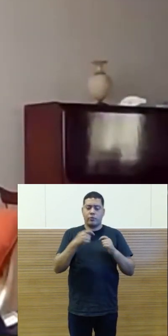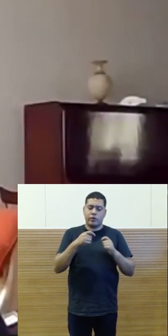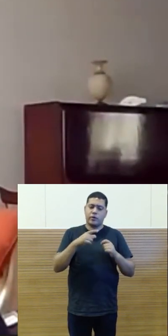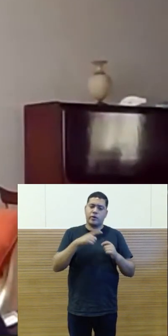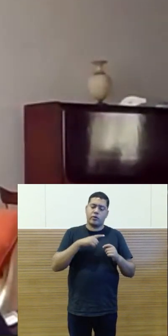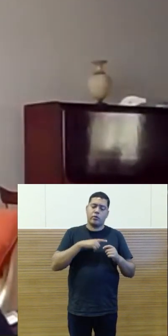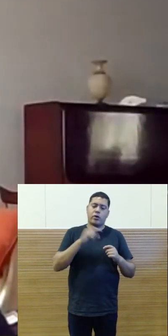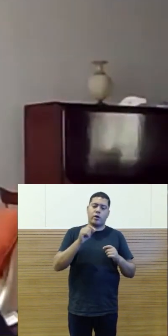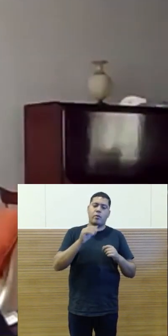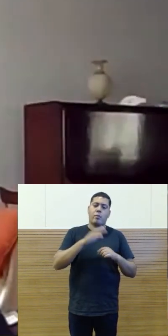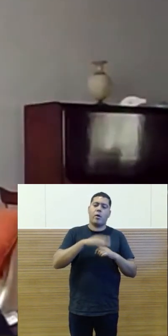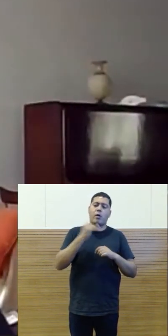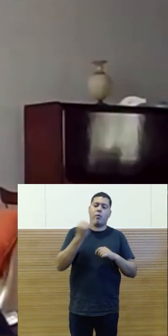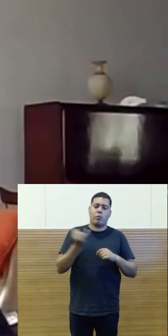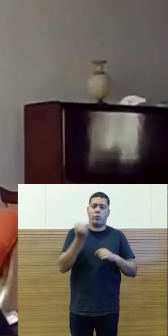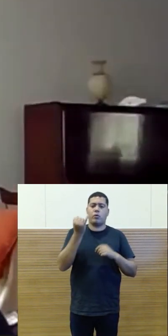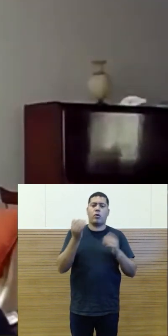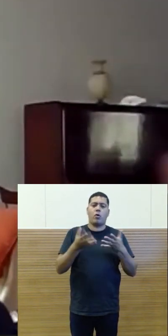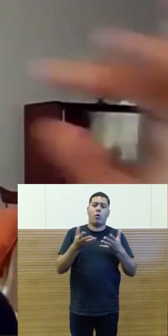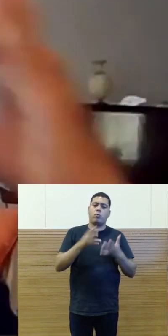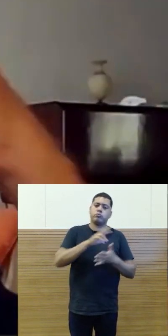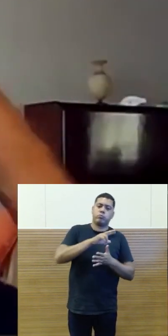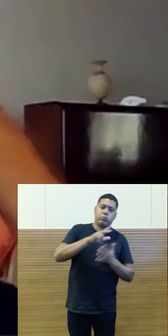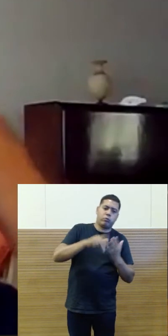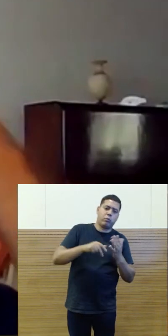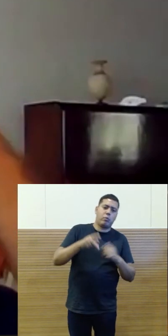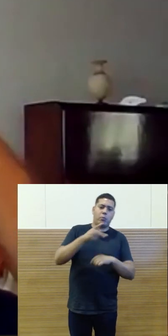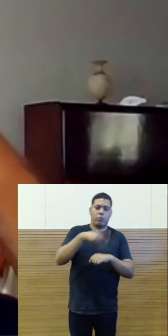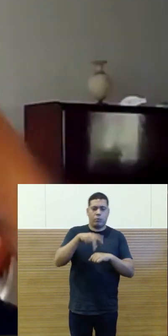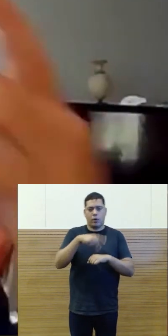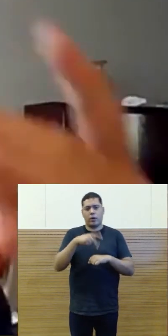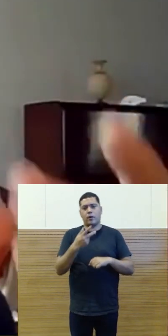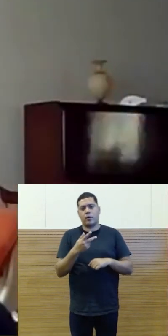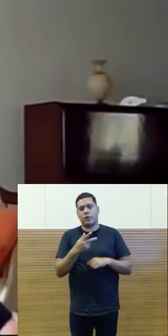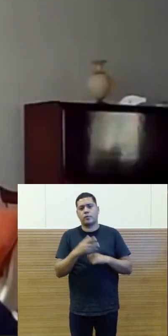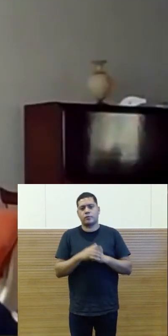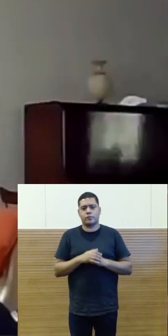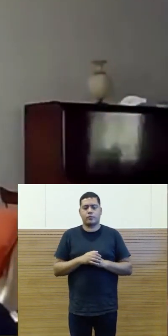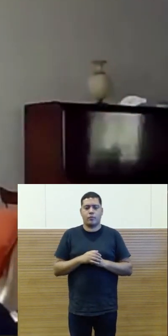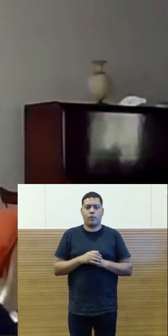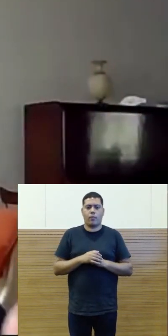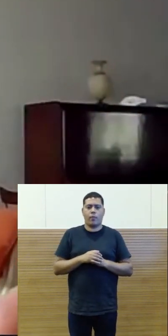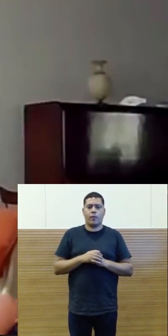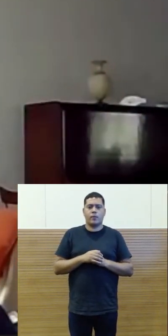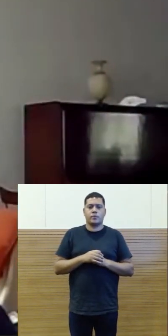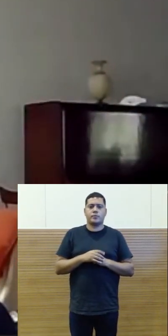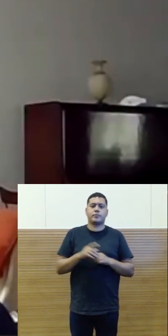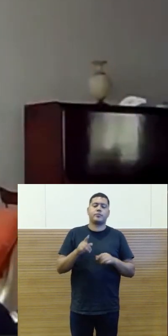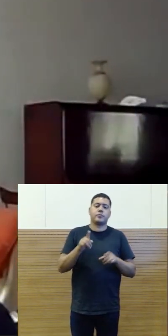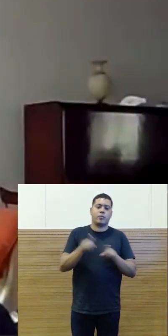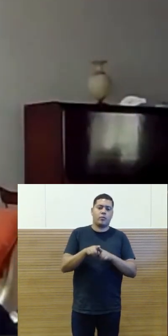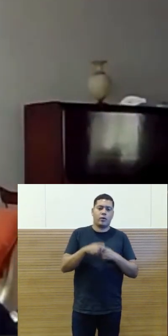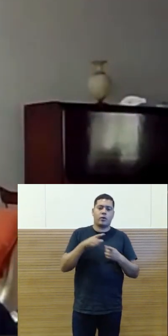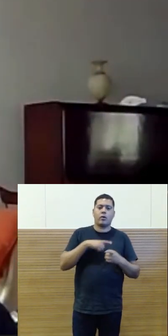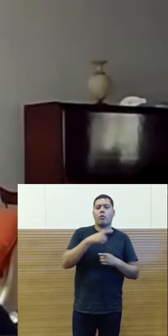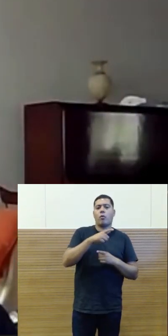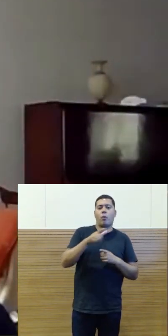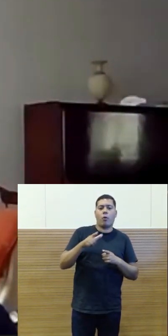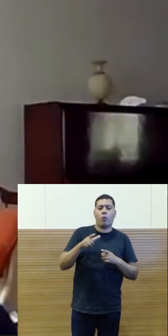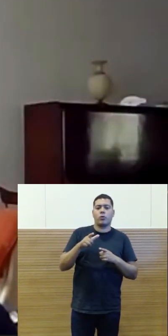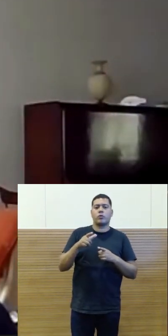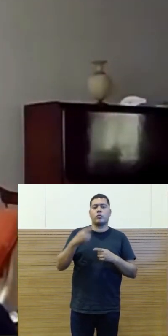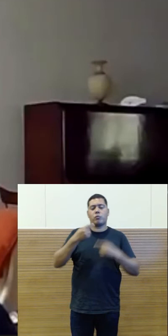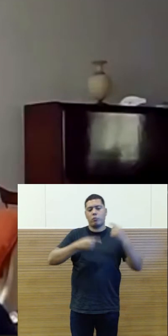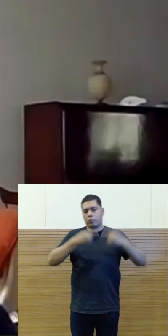of such foods to be taken into consideration. Well, in many countries, these ultra-processed foods, they are